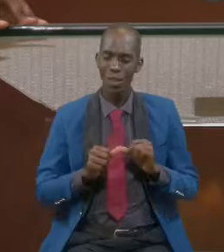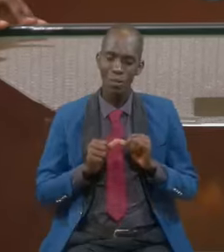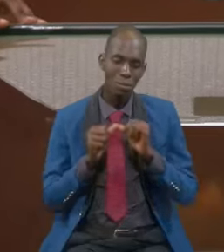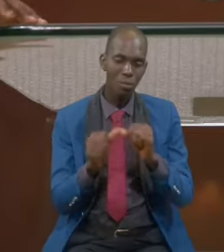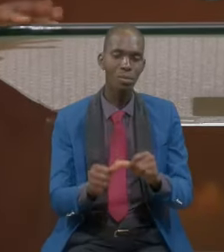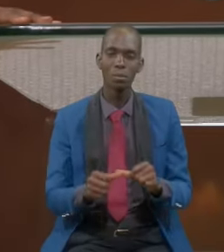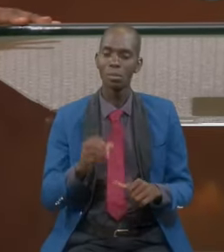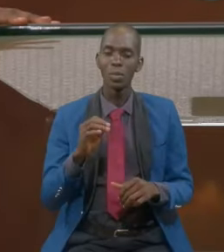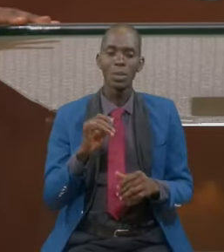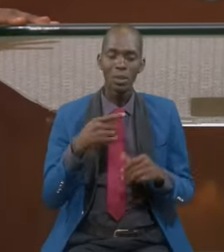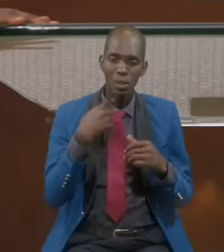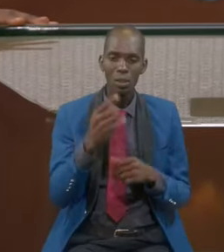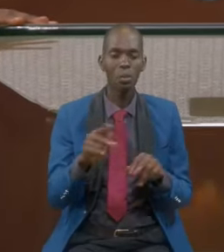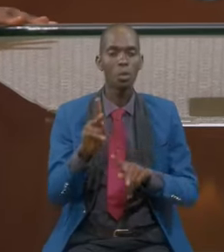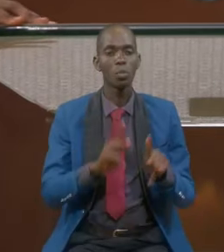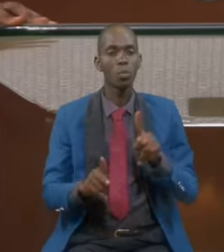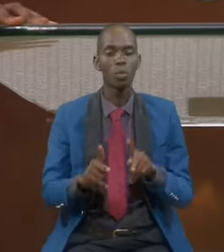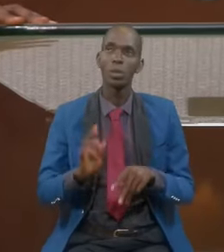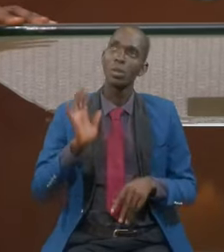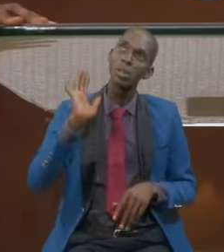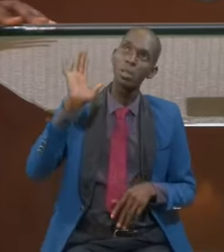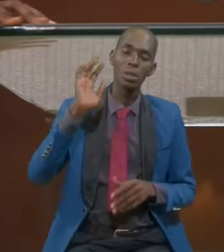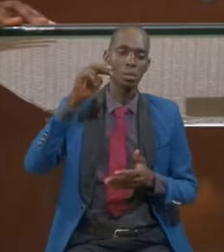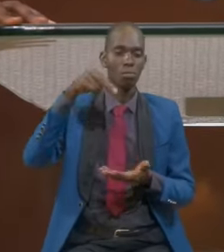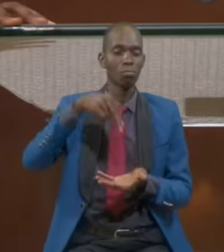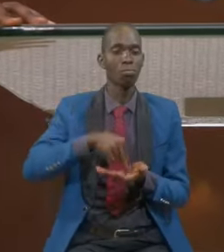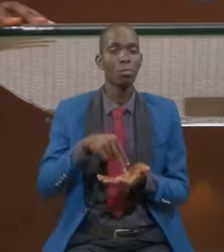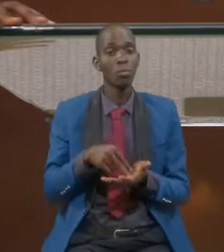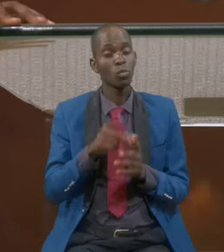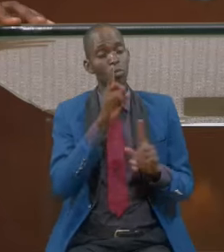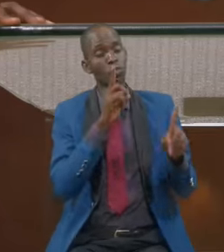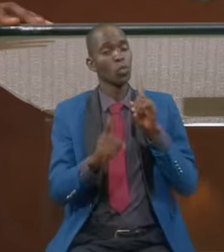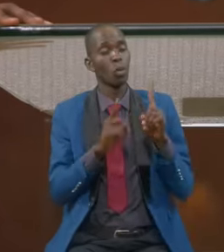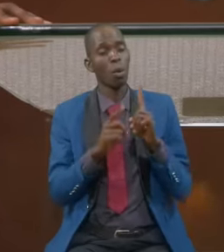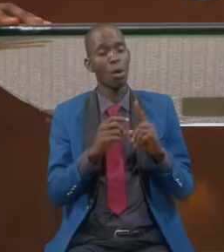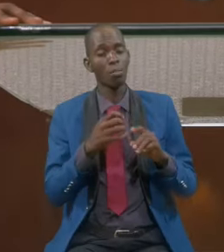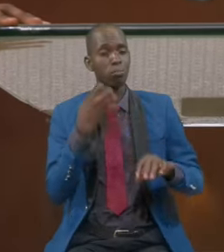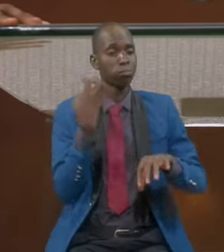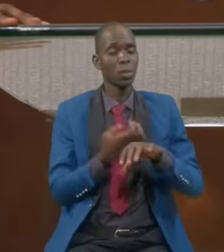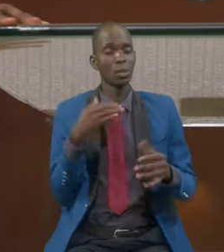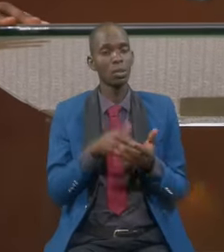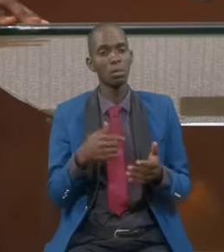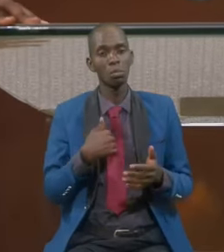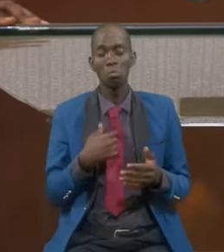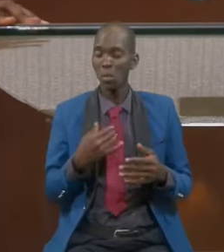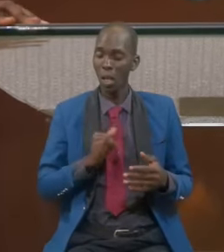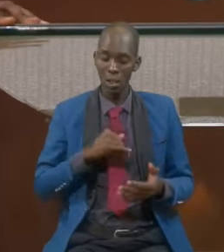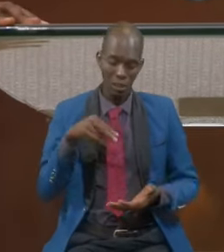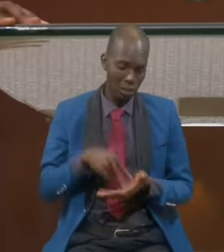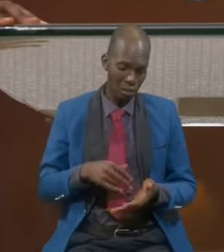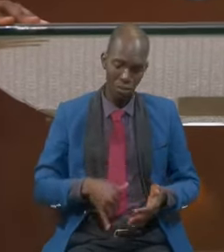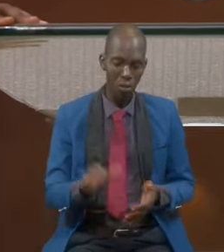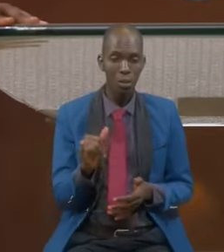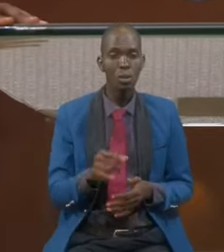I stand. They talk tough. Here is where I stand. And they